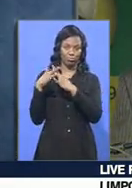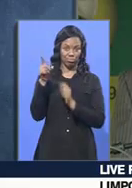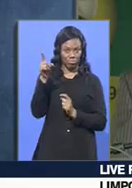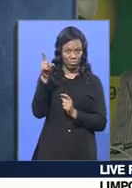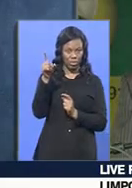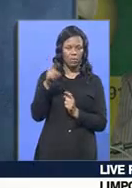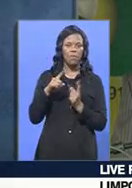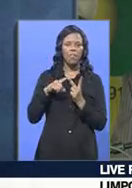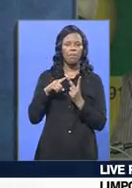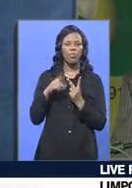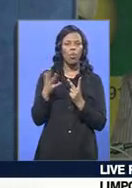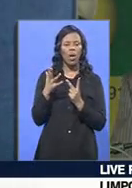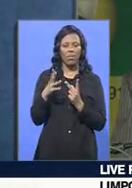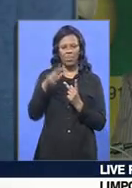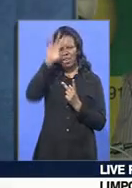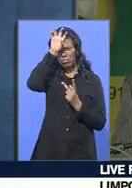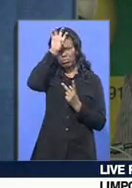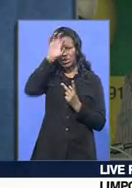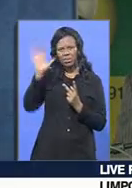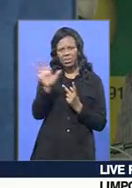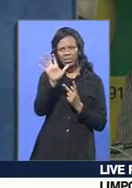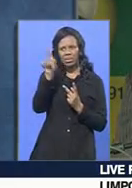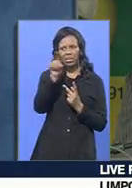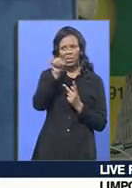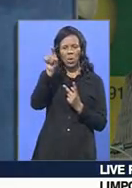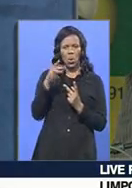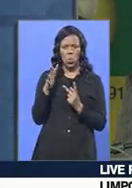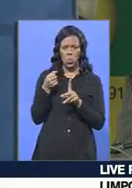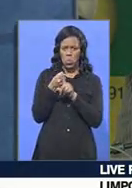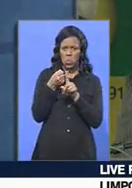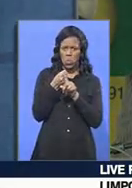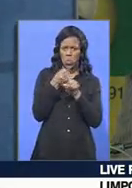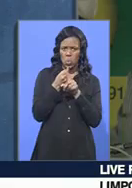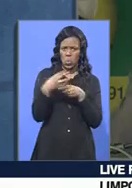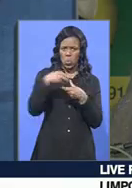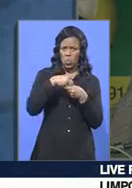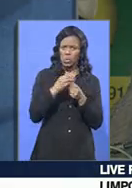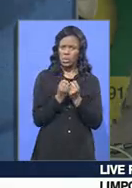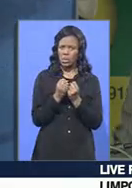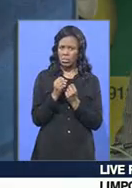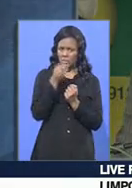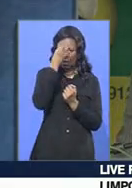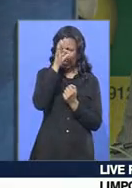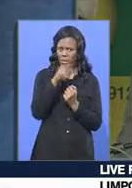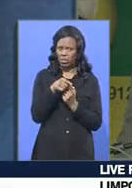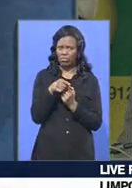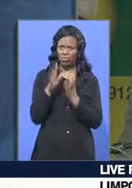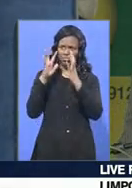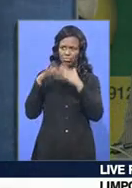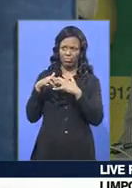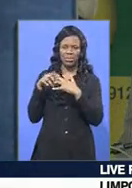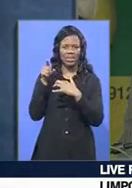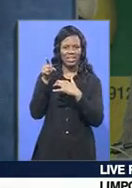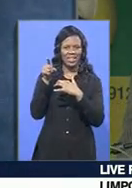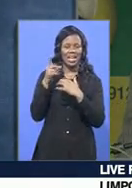the socialist bloc, which was the biggest propaganda for South African government, had fallen. And therefore